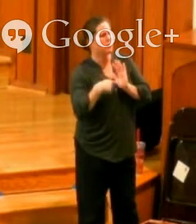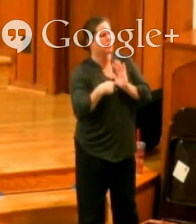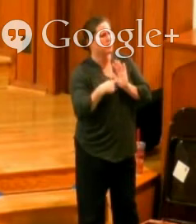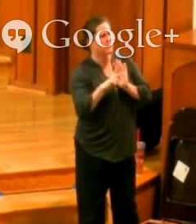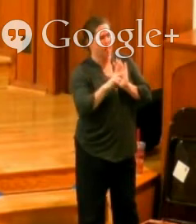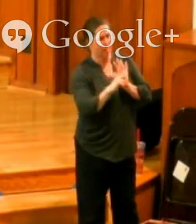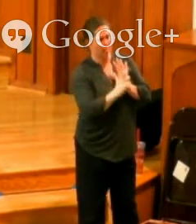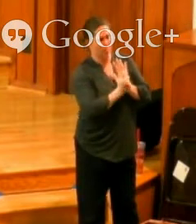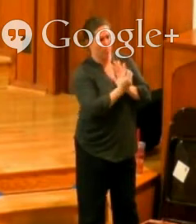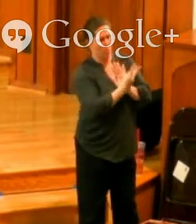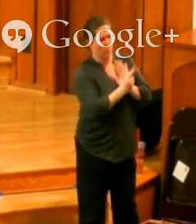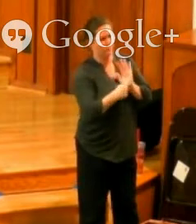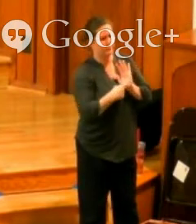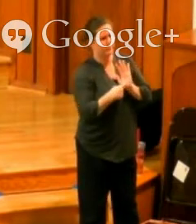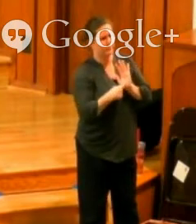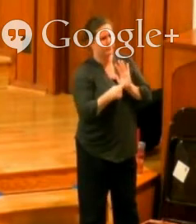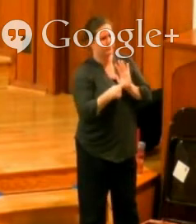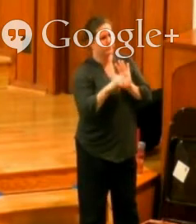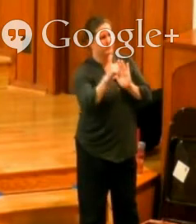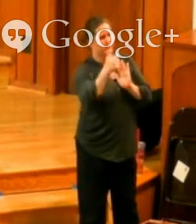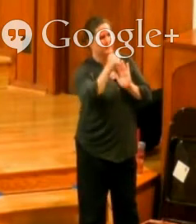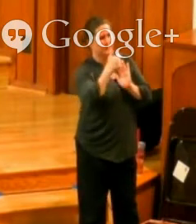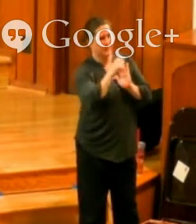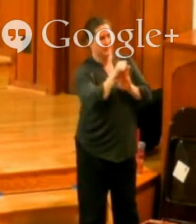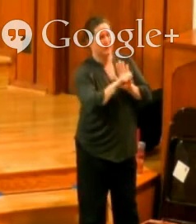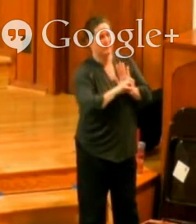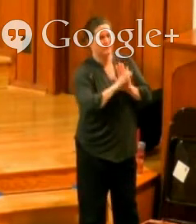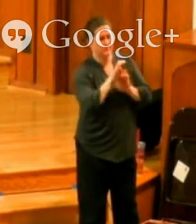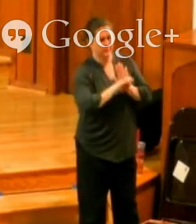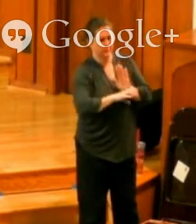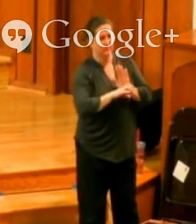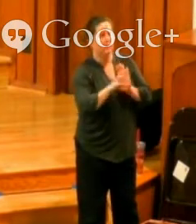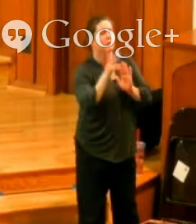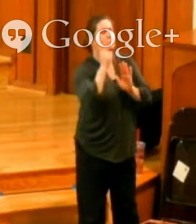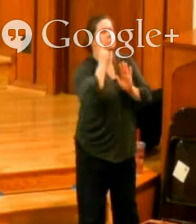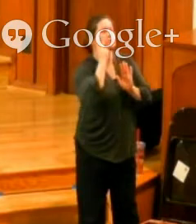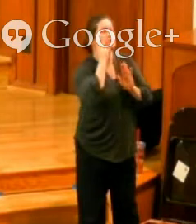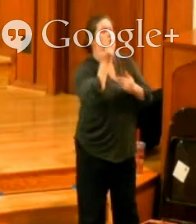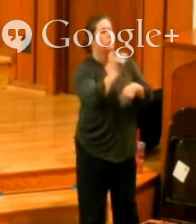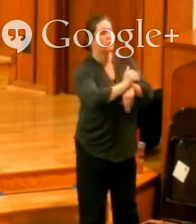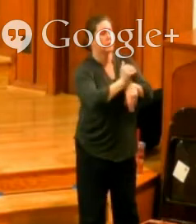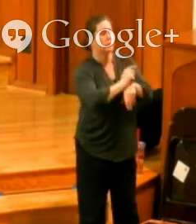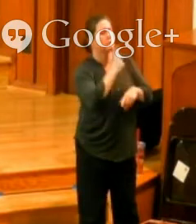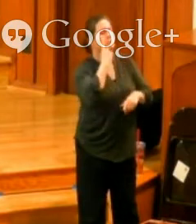Ten Commandments, you think so? Let's put that thesis to the test tonight.